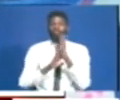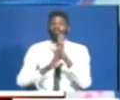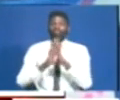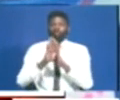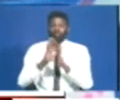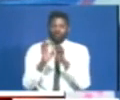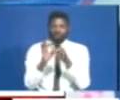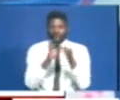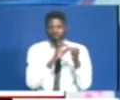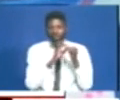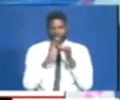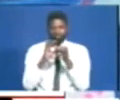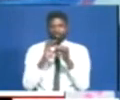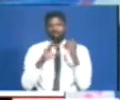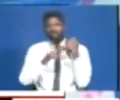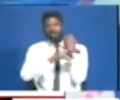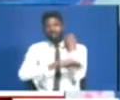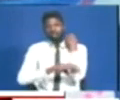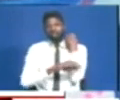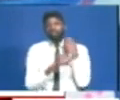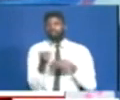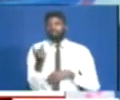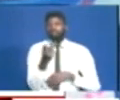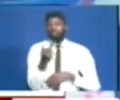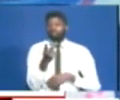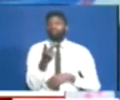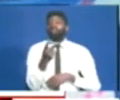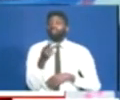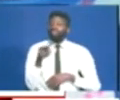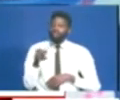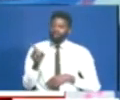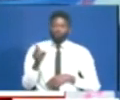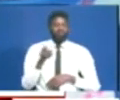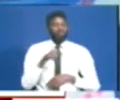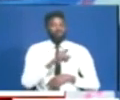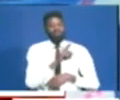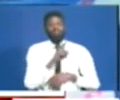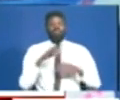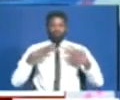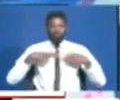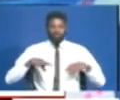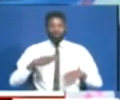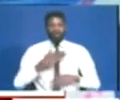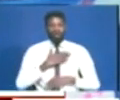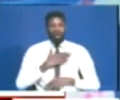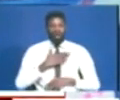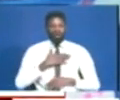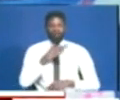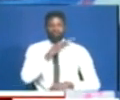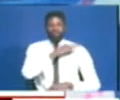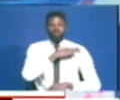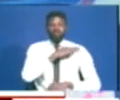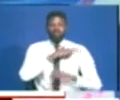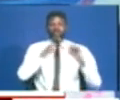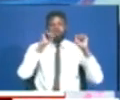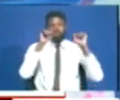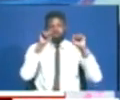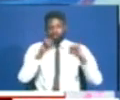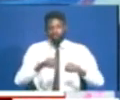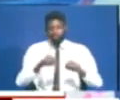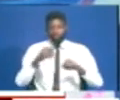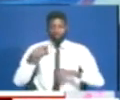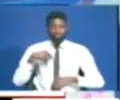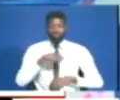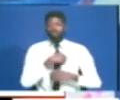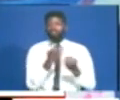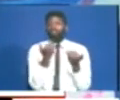countries for the mutual benefit of our peoples. It is fortuitous that we seize this